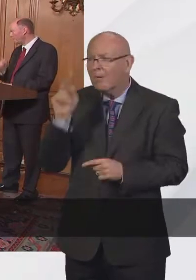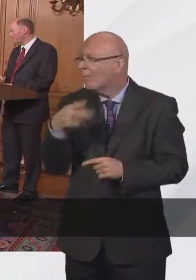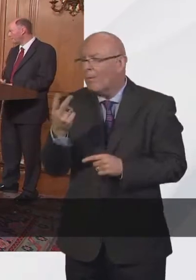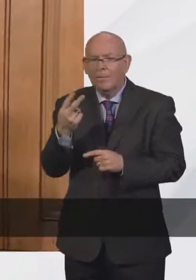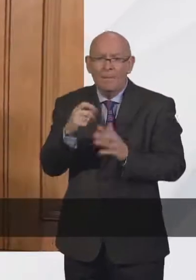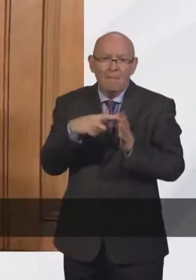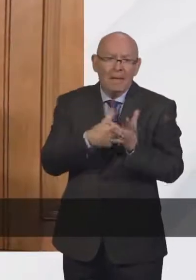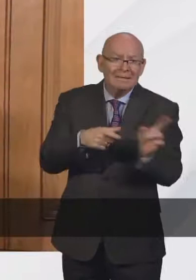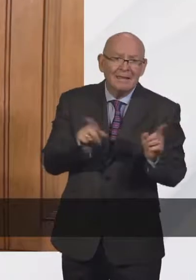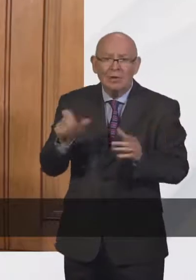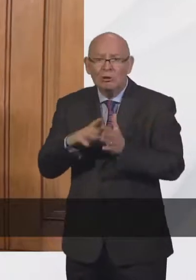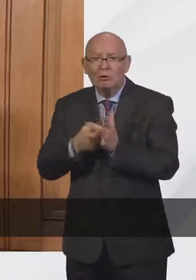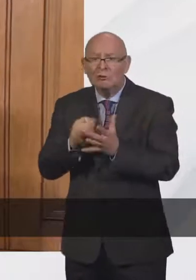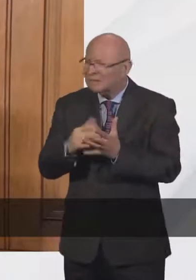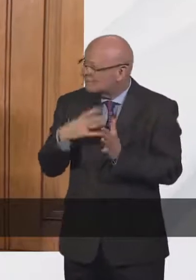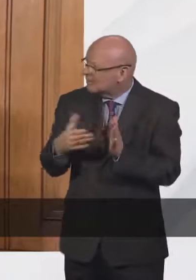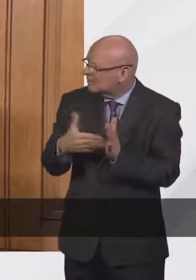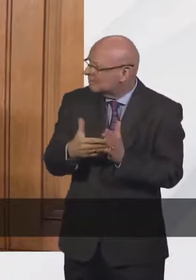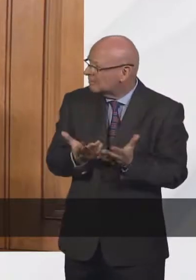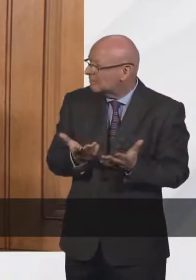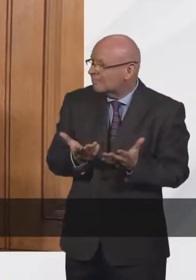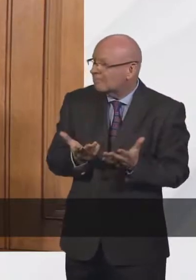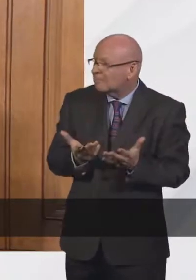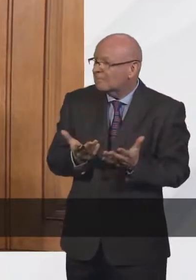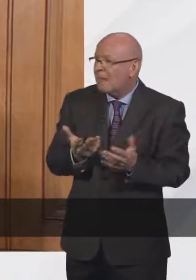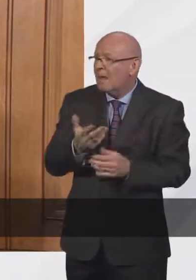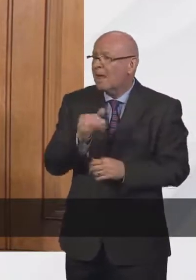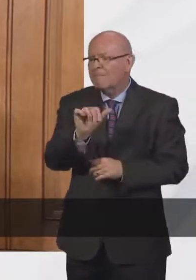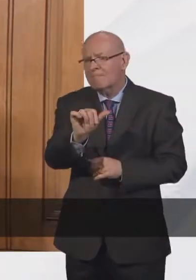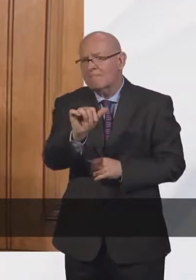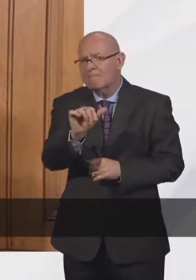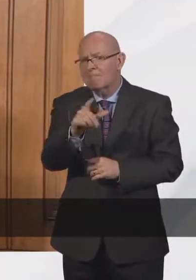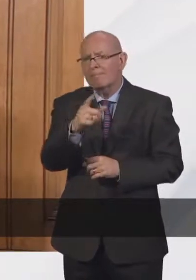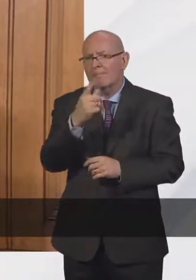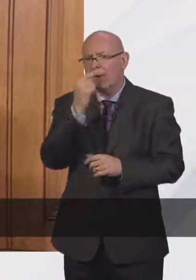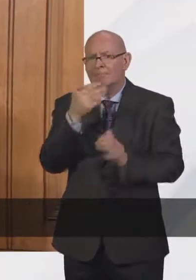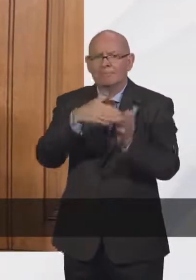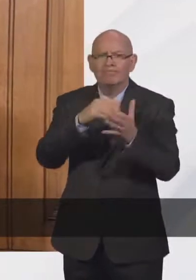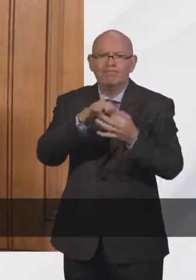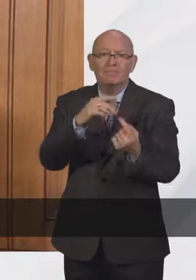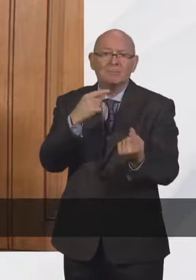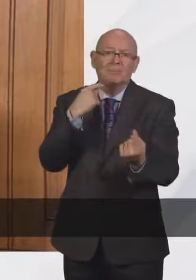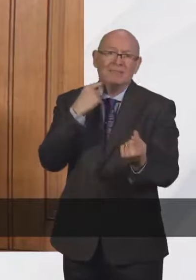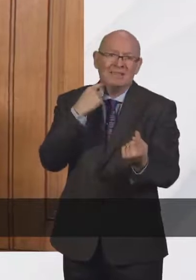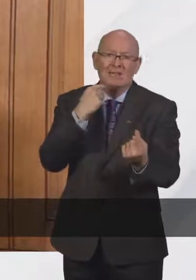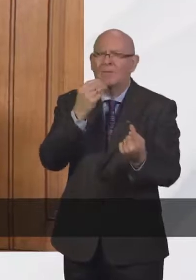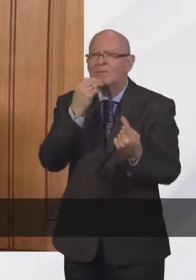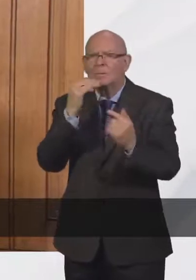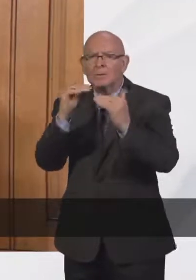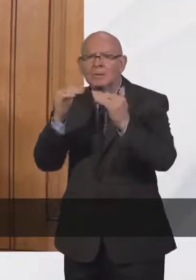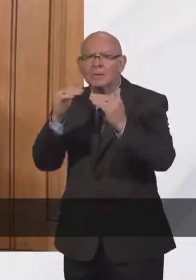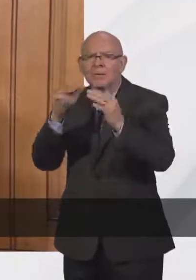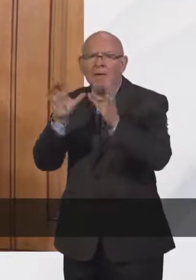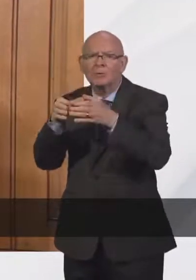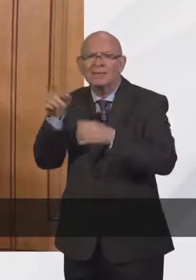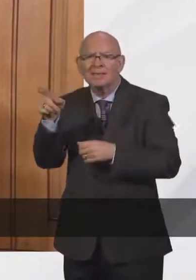meat is a vector for transmitting, and I think the risk there is thought to be very low. So I think the meat itself is not so much the issue, but the environment